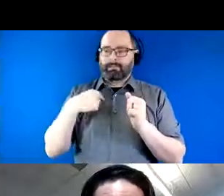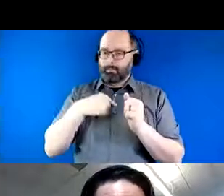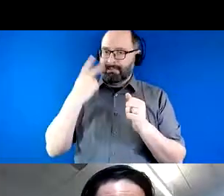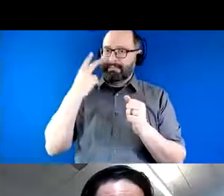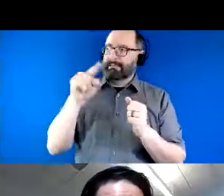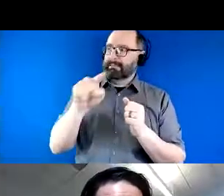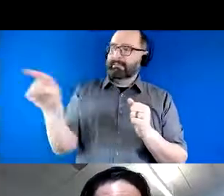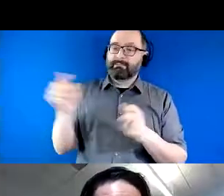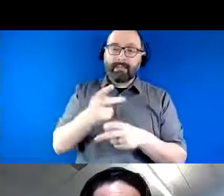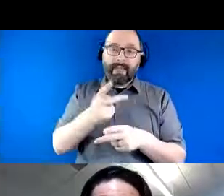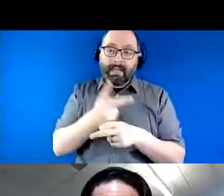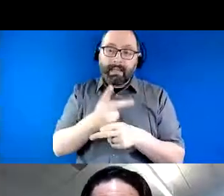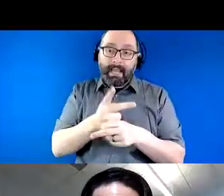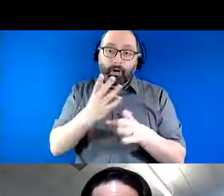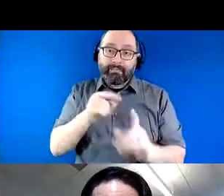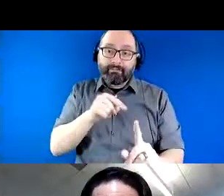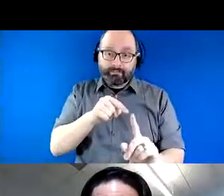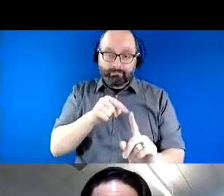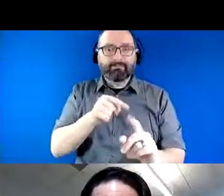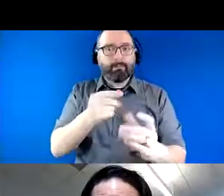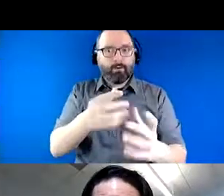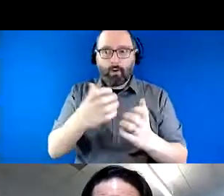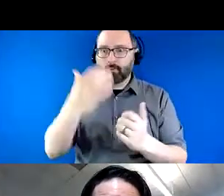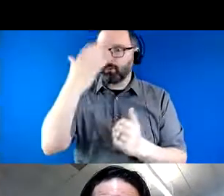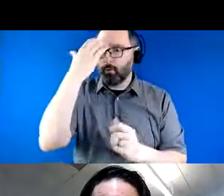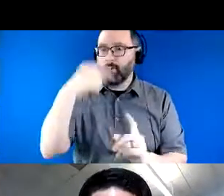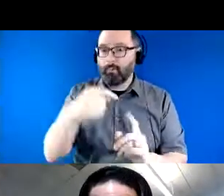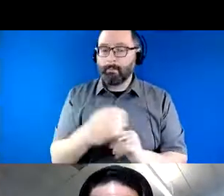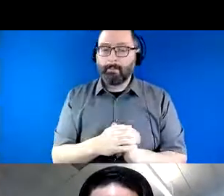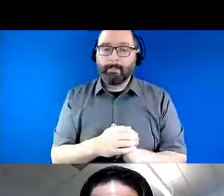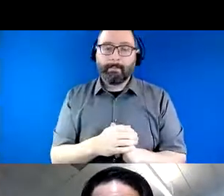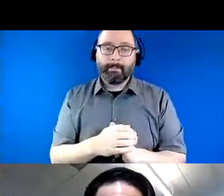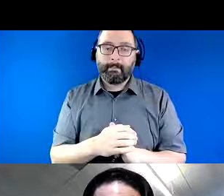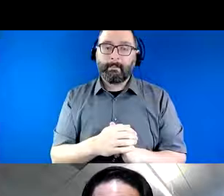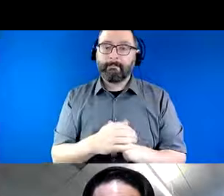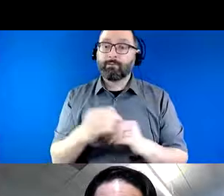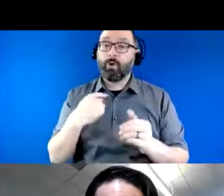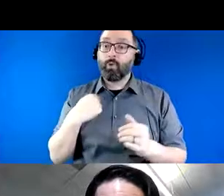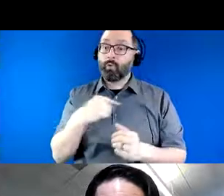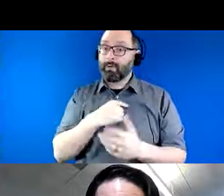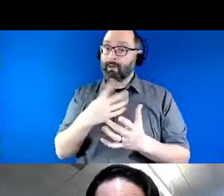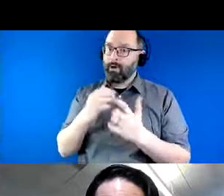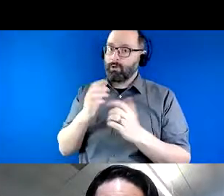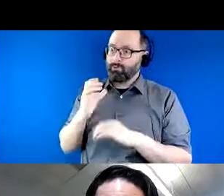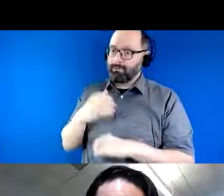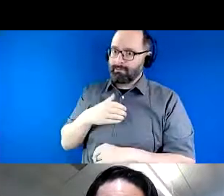the caregivers really want to know. So our job is to empower them, to facilitate this